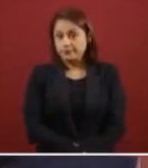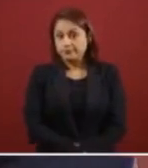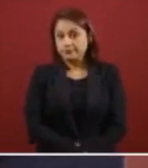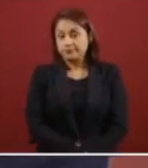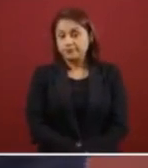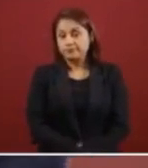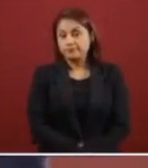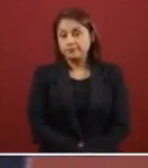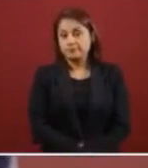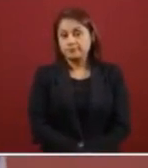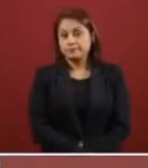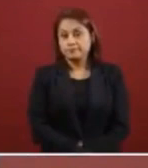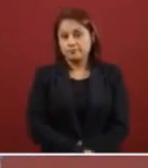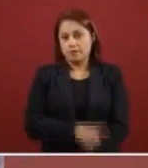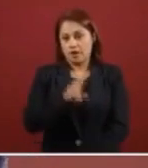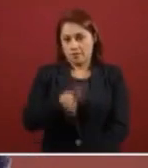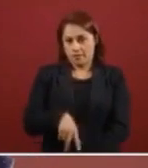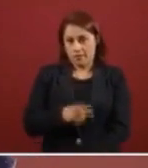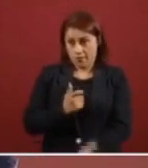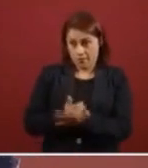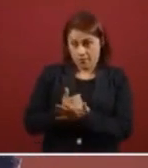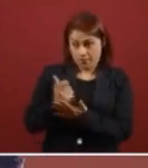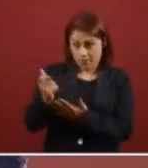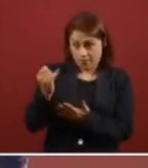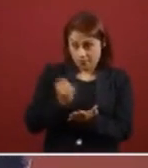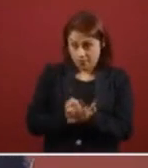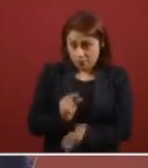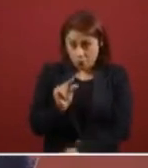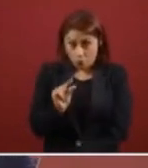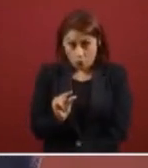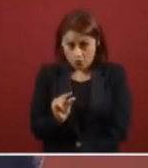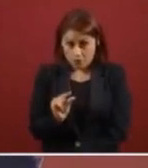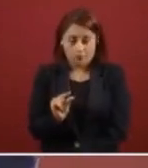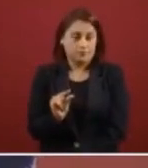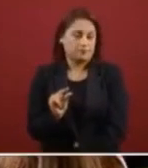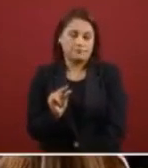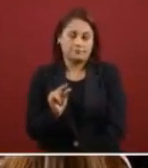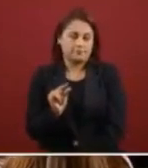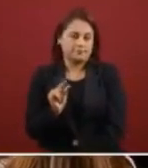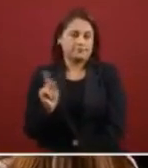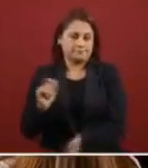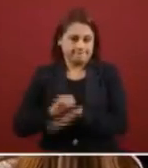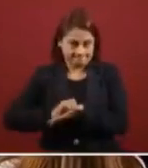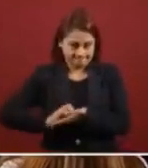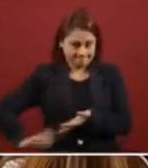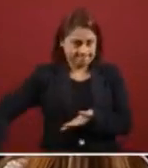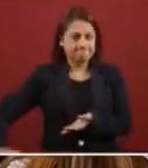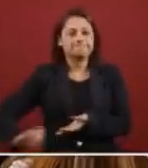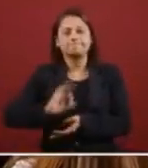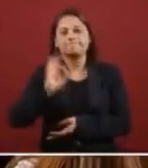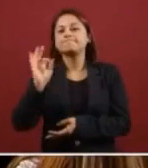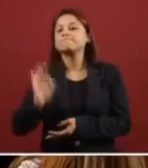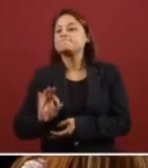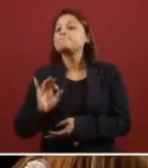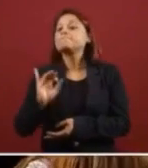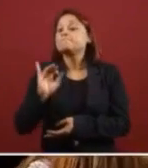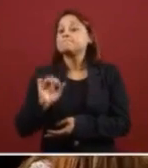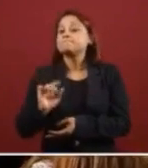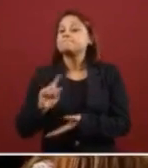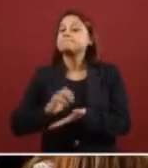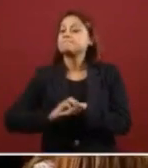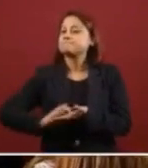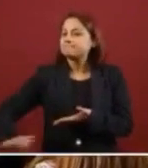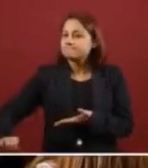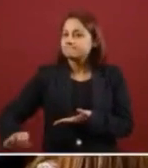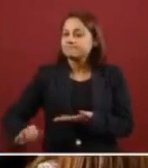no es poco. My point, in fact, it's not a little. El descuento. The discount. Sobre todo en lo que tiene que ver con los